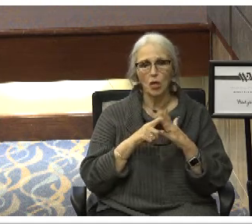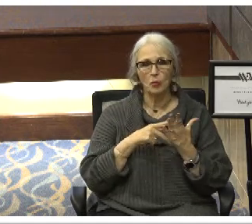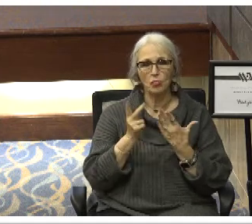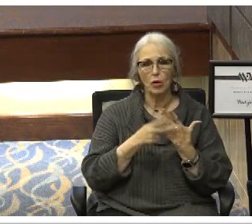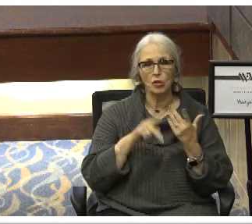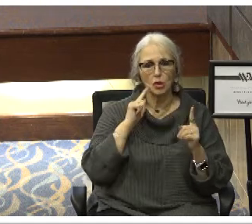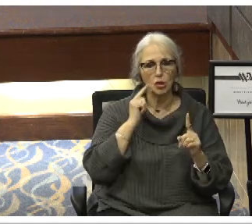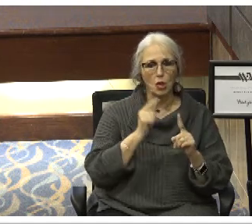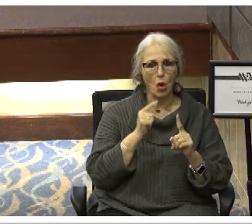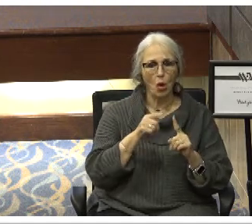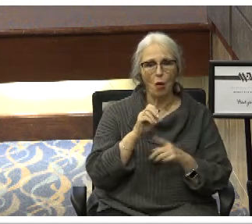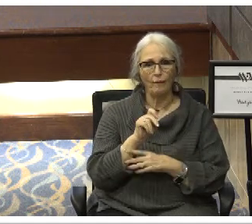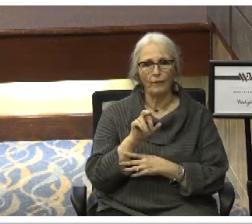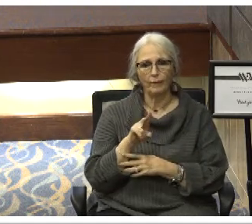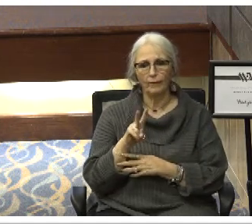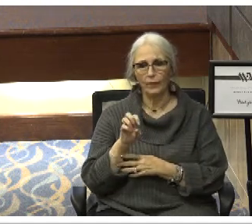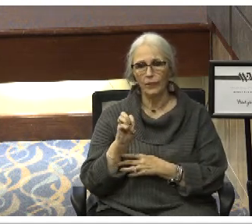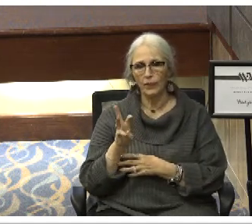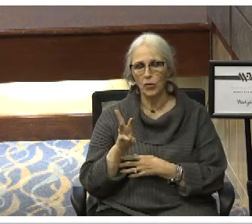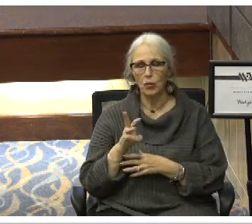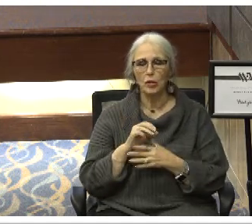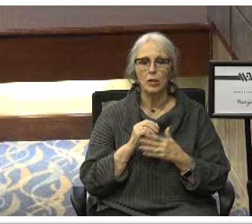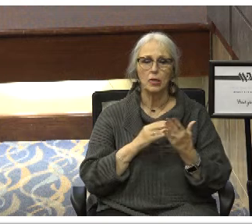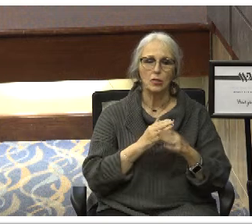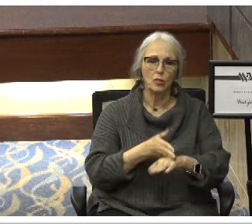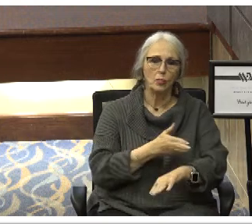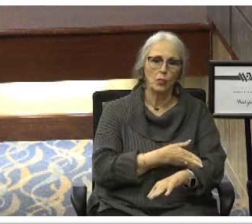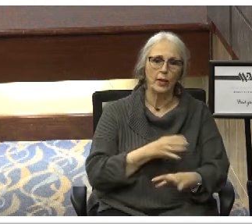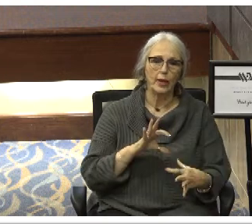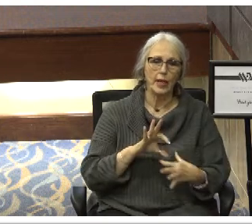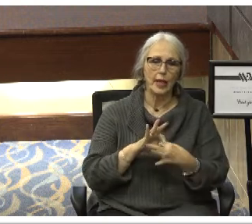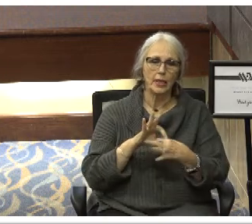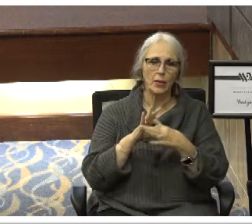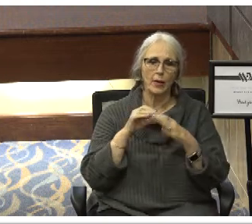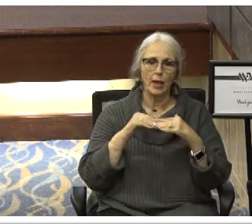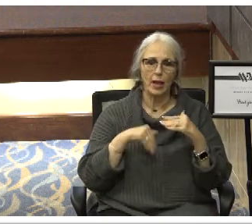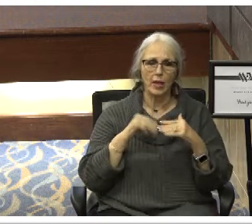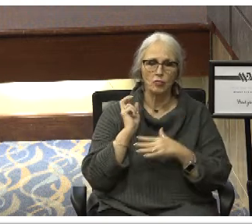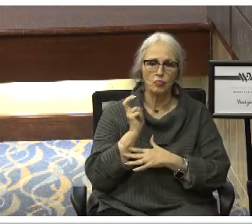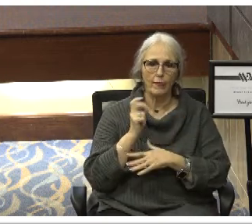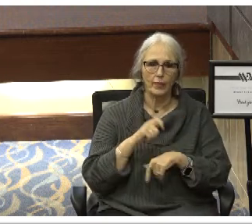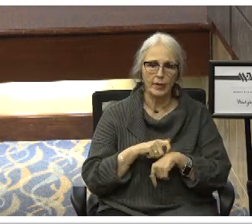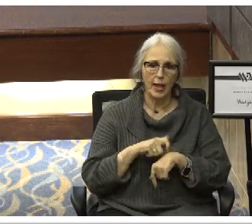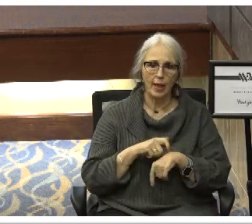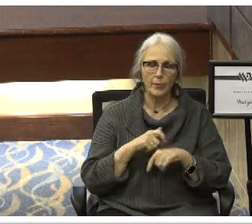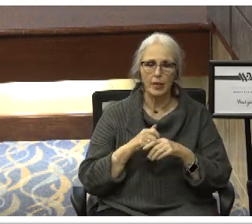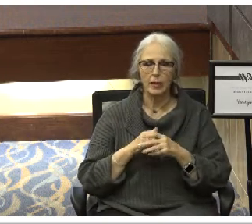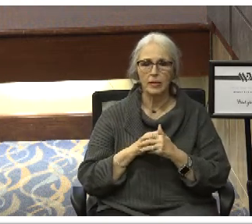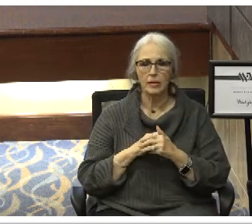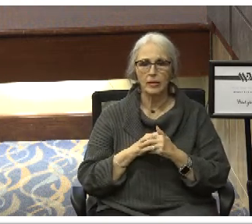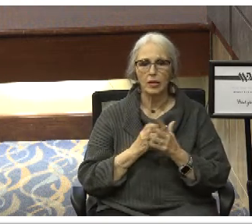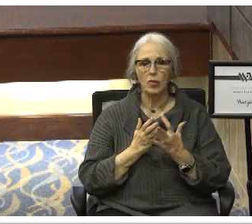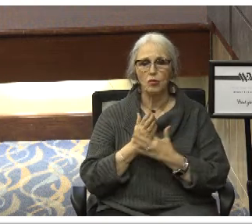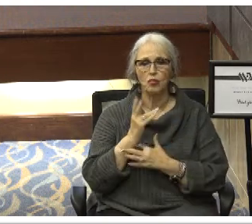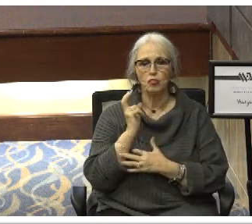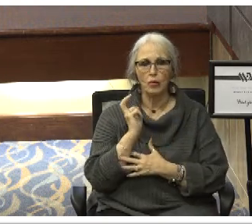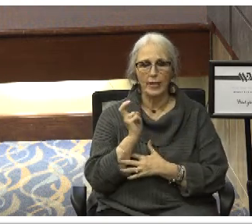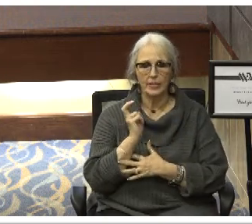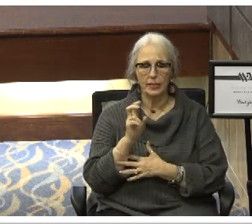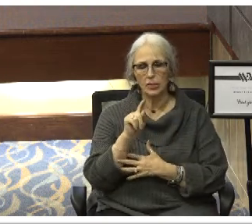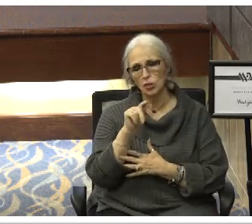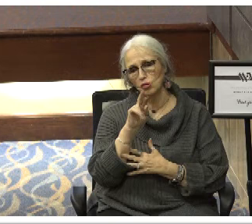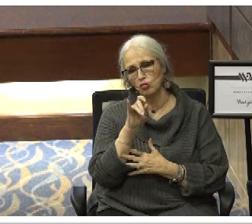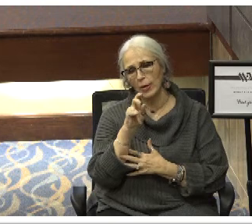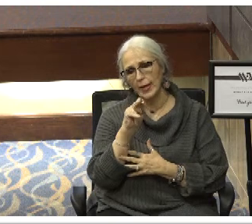and overview, and that's really to improve connectivity, minimize travel time, and provide freedom through transit. And that's freedom to get